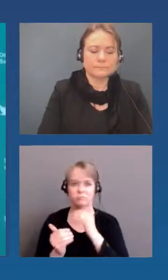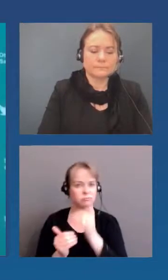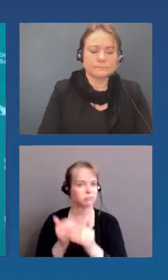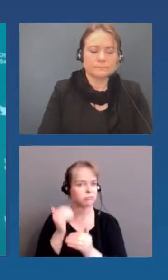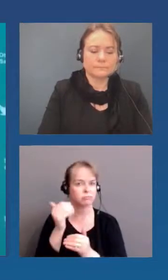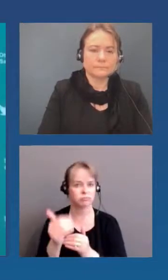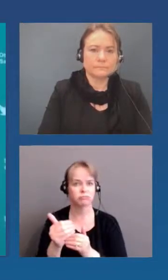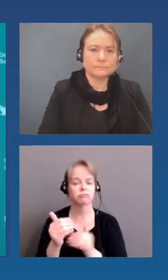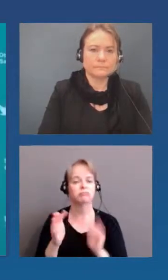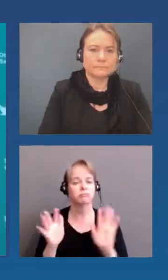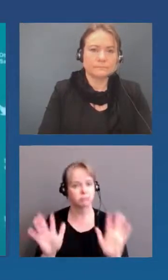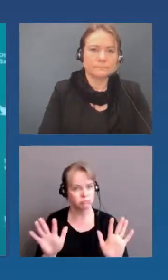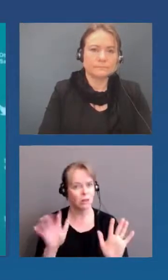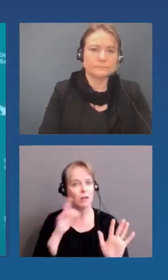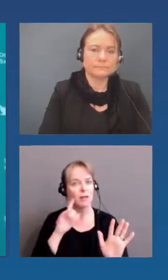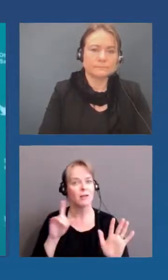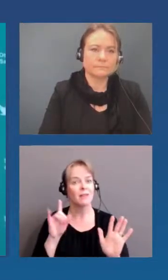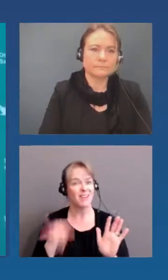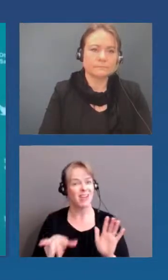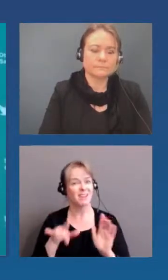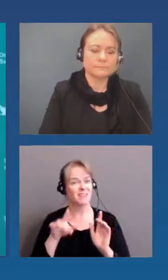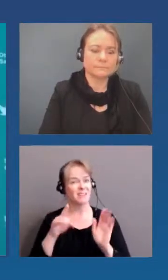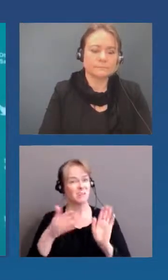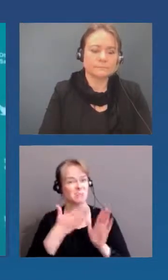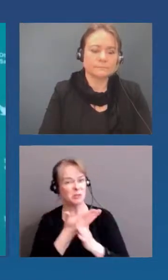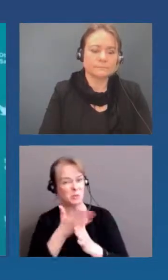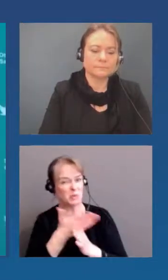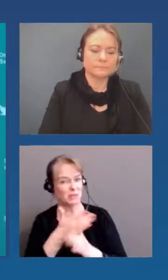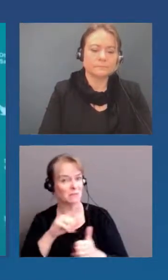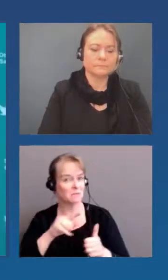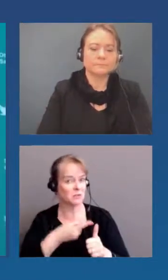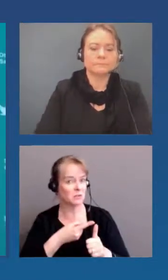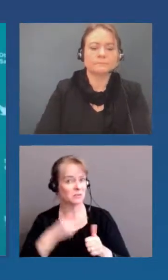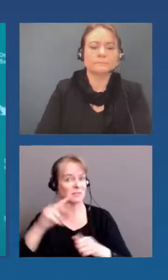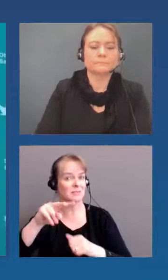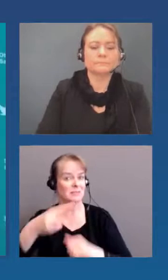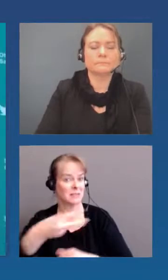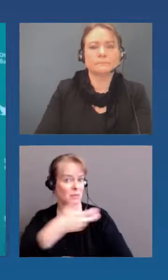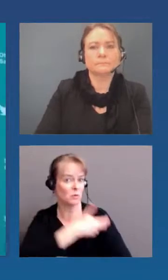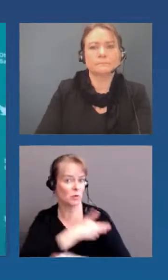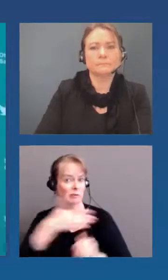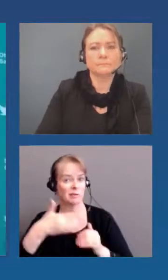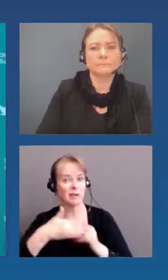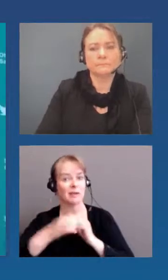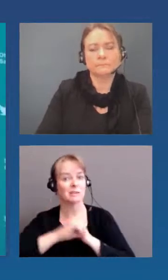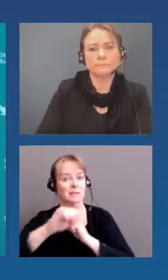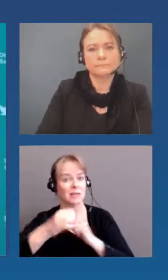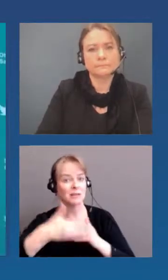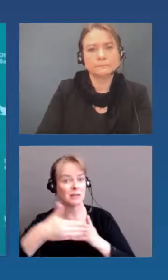first dose does provide high level protection, and the more people we can reach, the better.